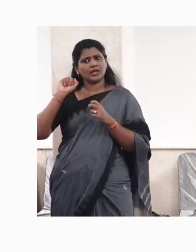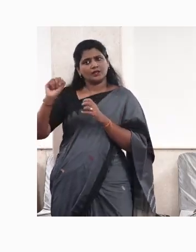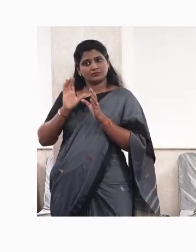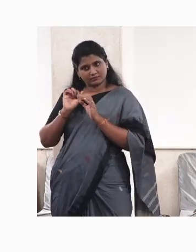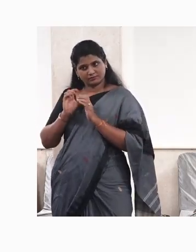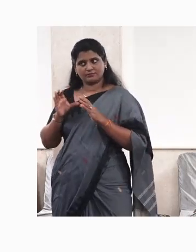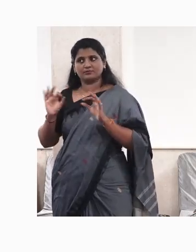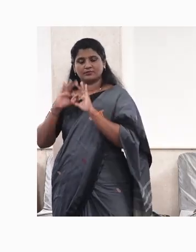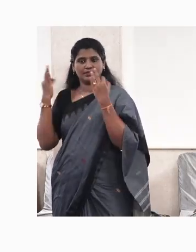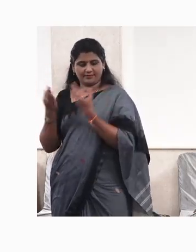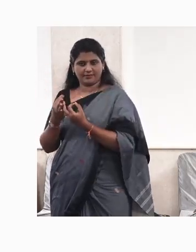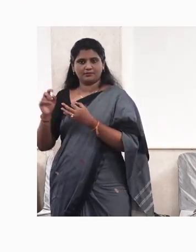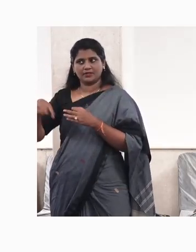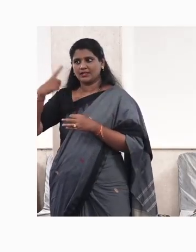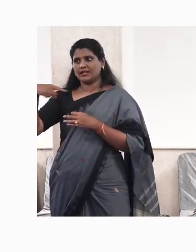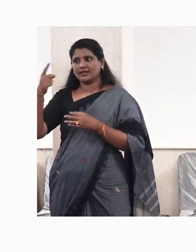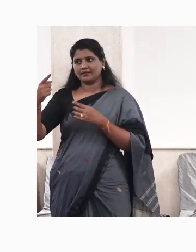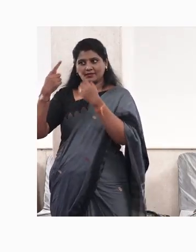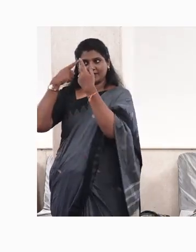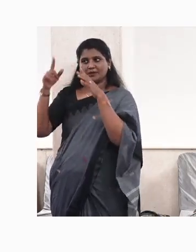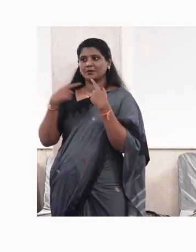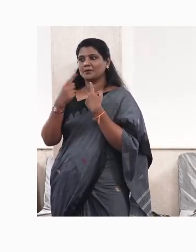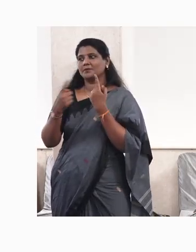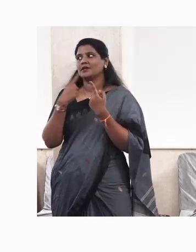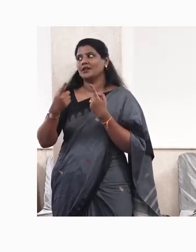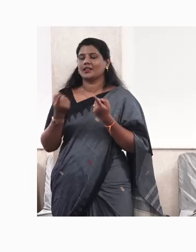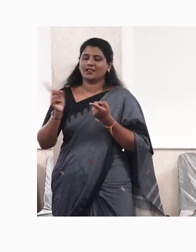also, everyday open dialogue happens.